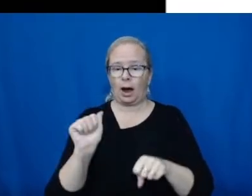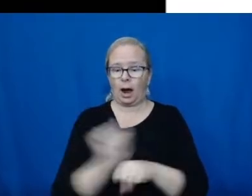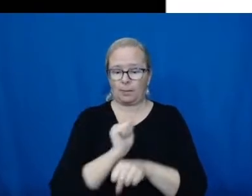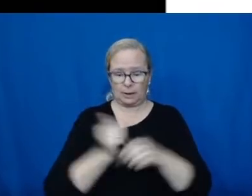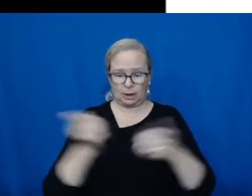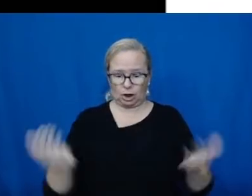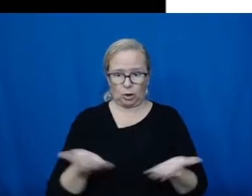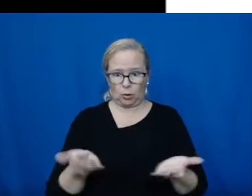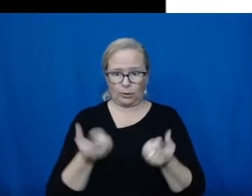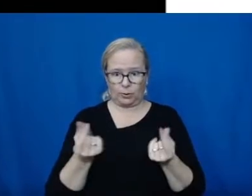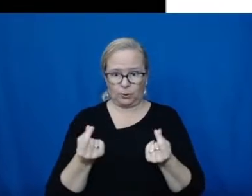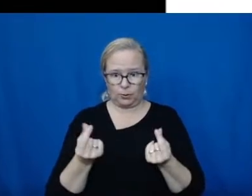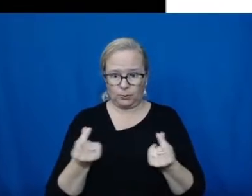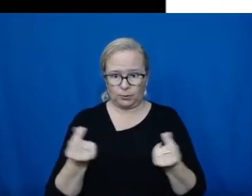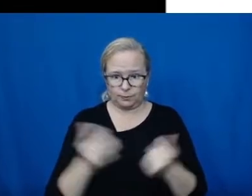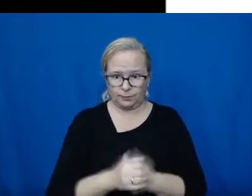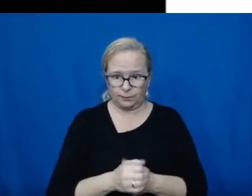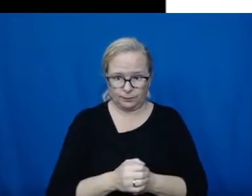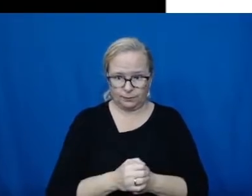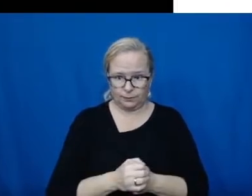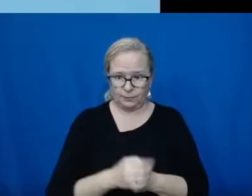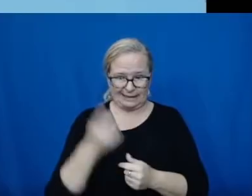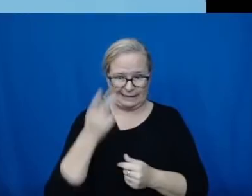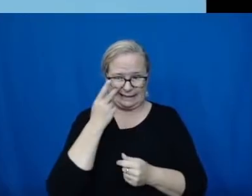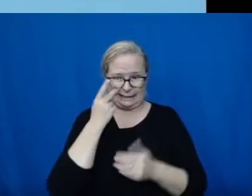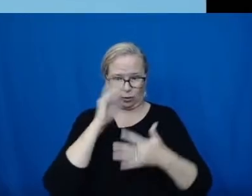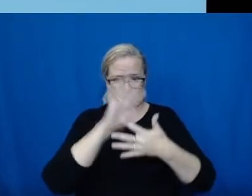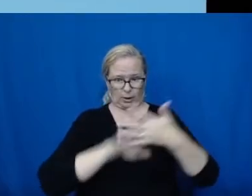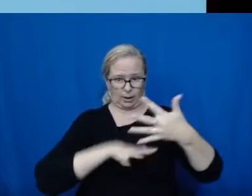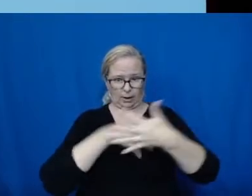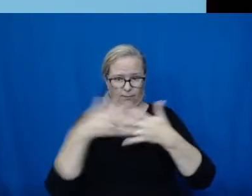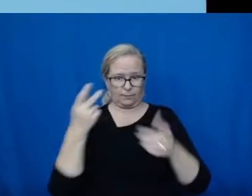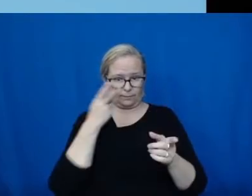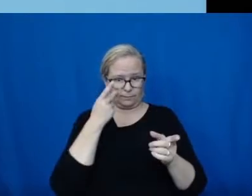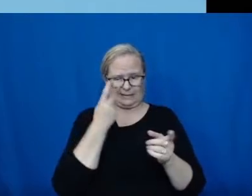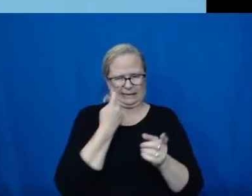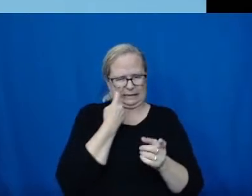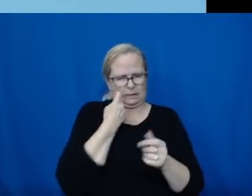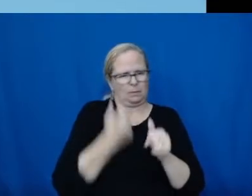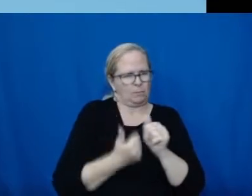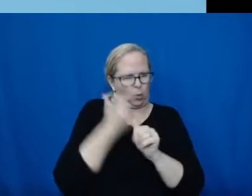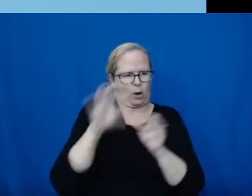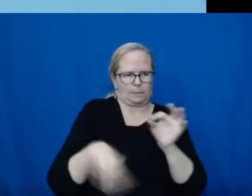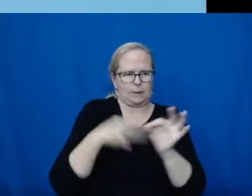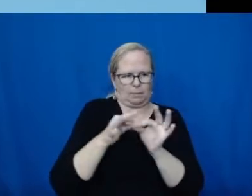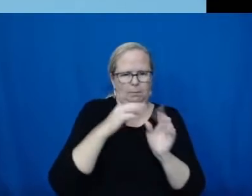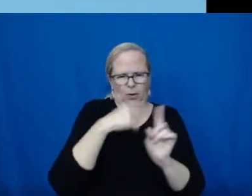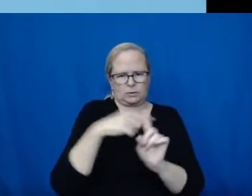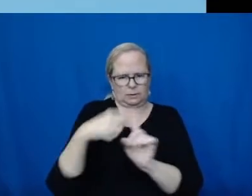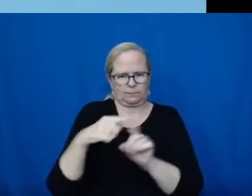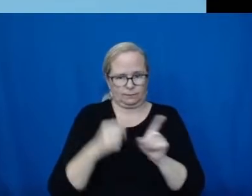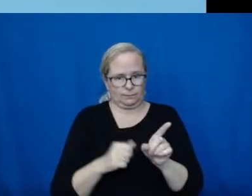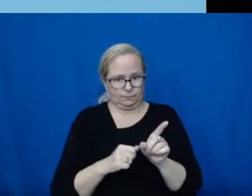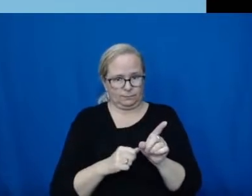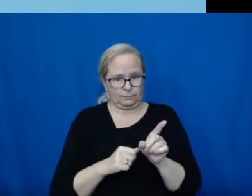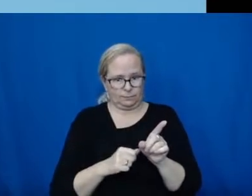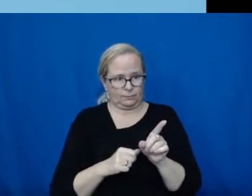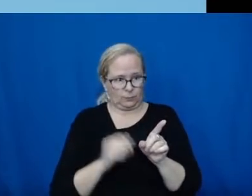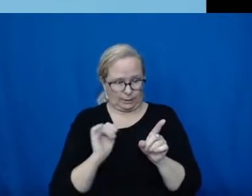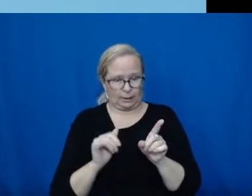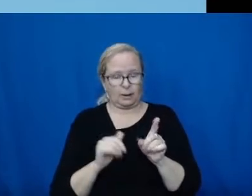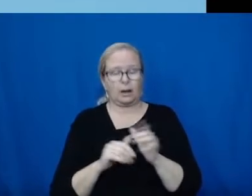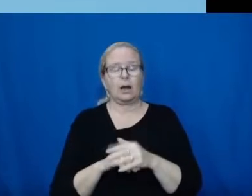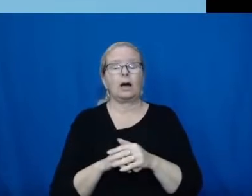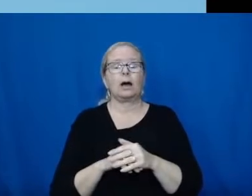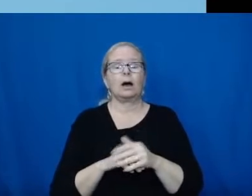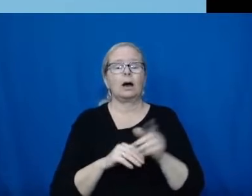cases over time. So on the left, we see our third wave, and we could see that with firebreak that we